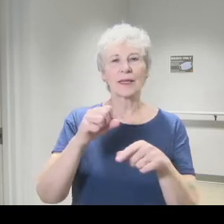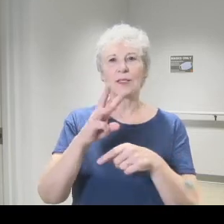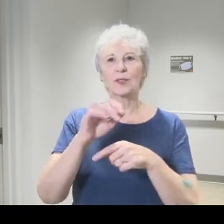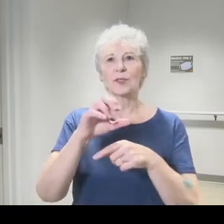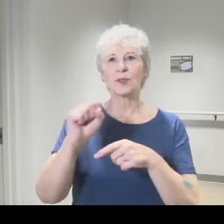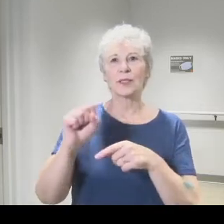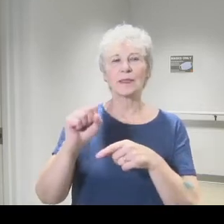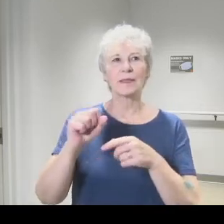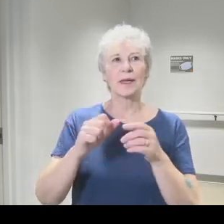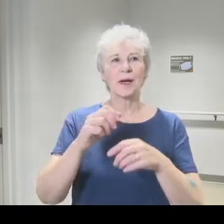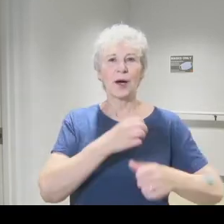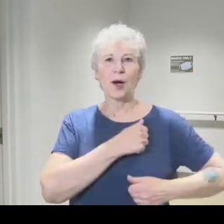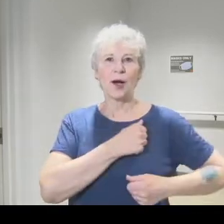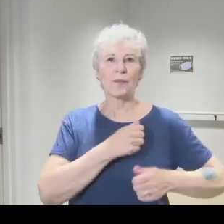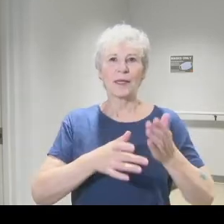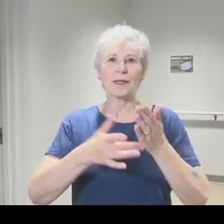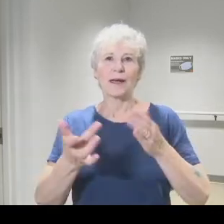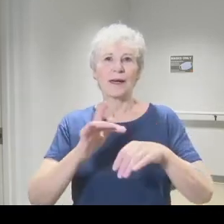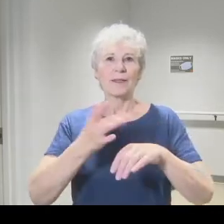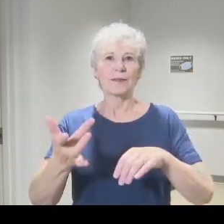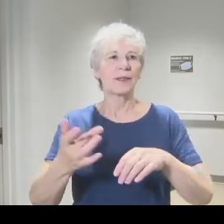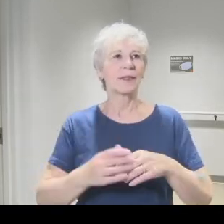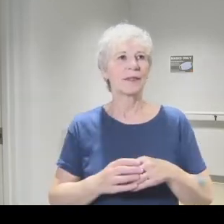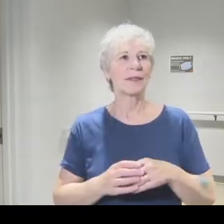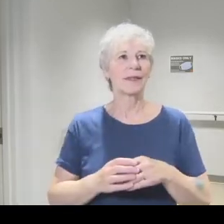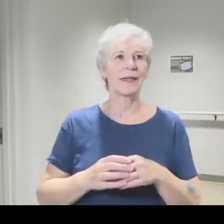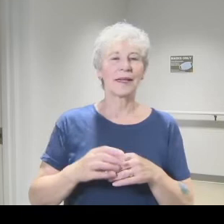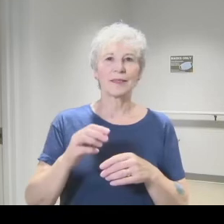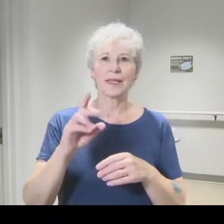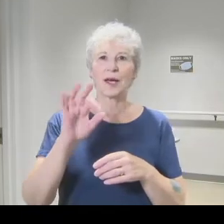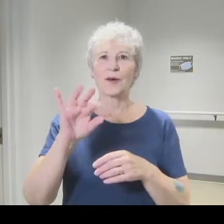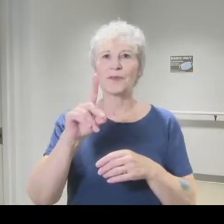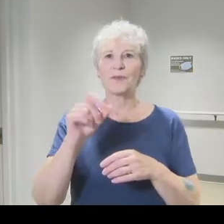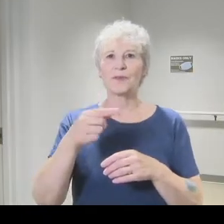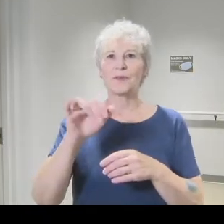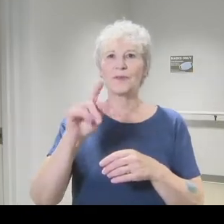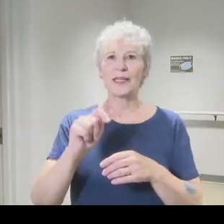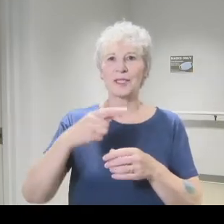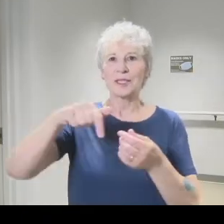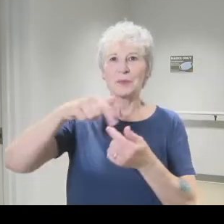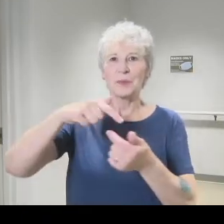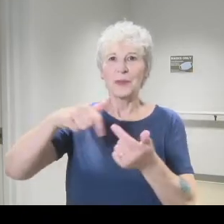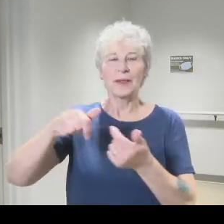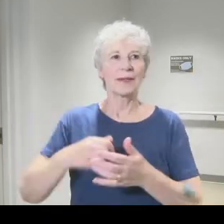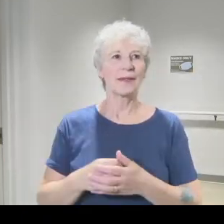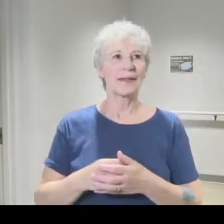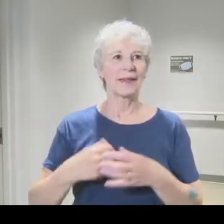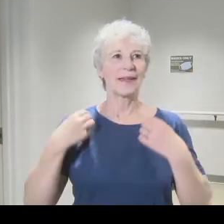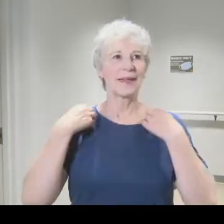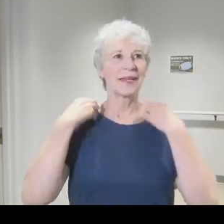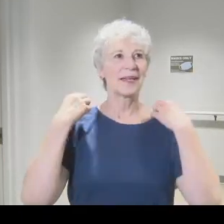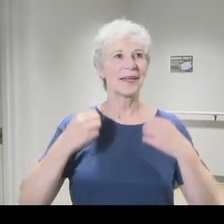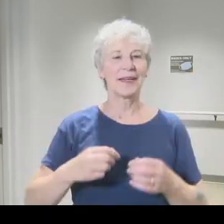pulpits. It has this lever over here. It's almost like a fidget spinner built for Lou or something. But it raises up this little